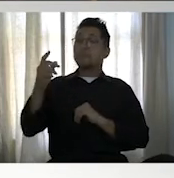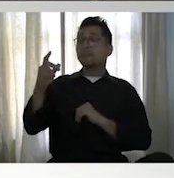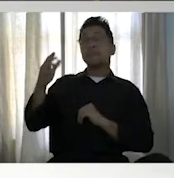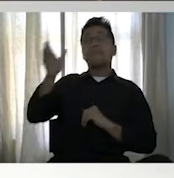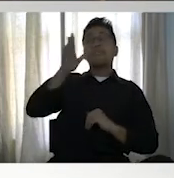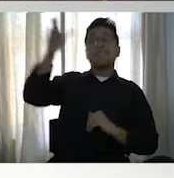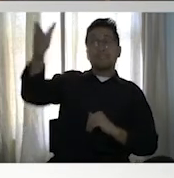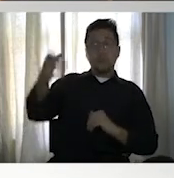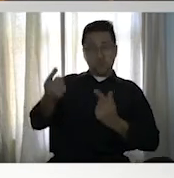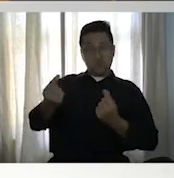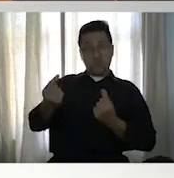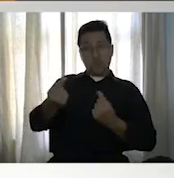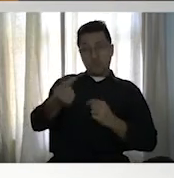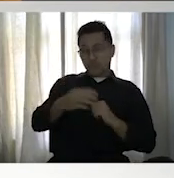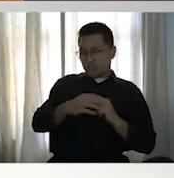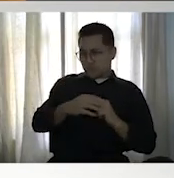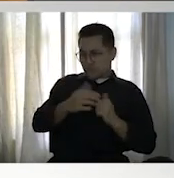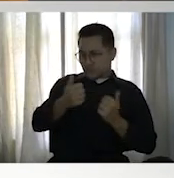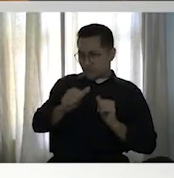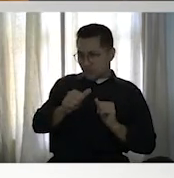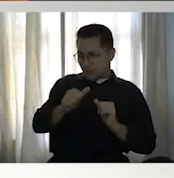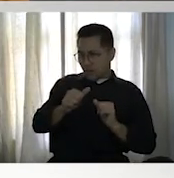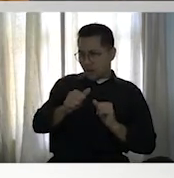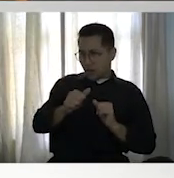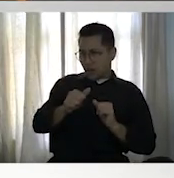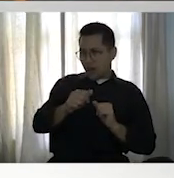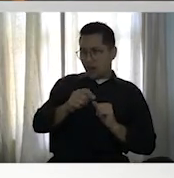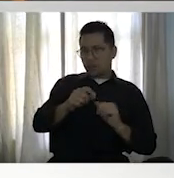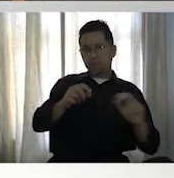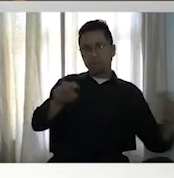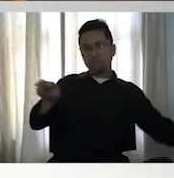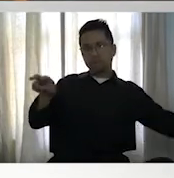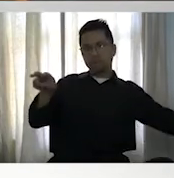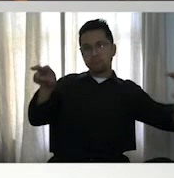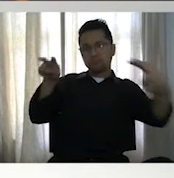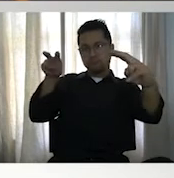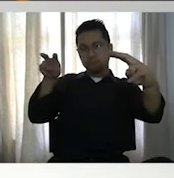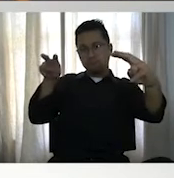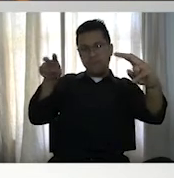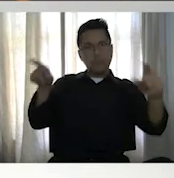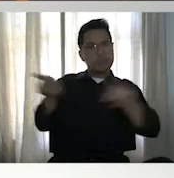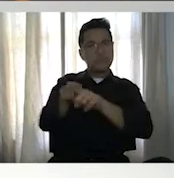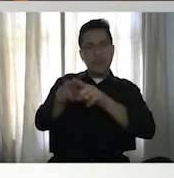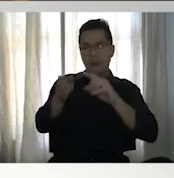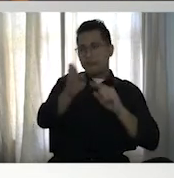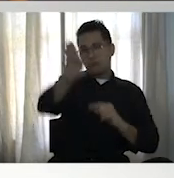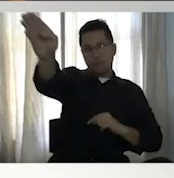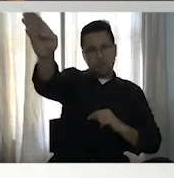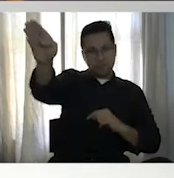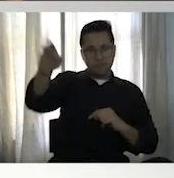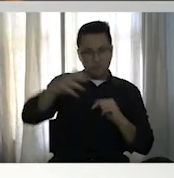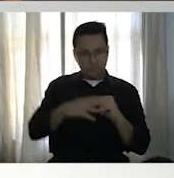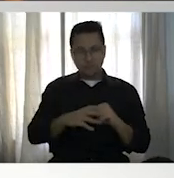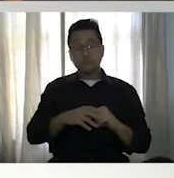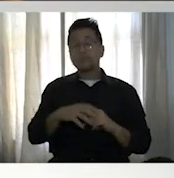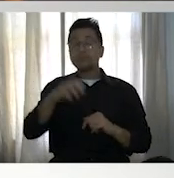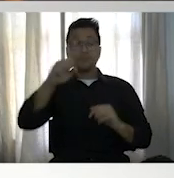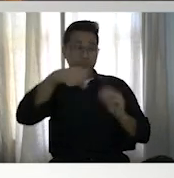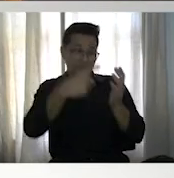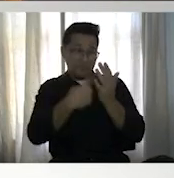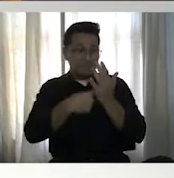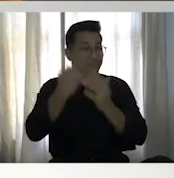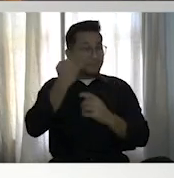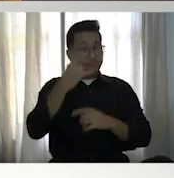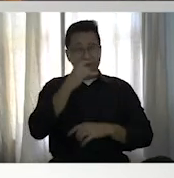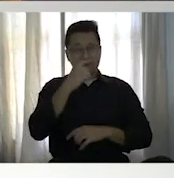want them to do is just look in the same direction, and that's called joint attention. I'm sure you. So sometimes, when your kids are